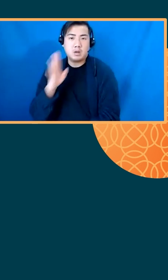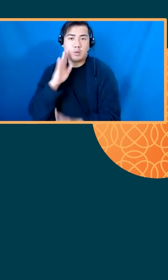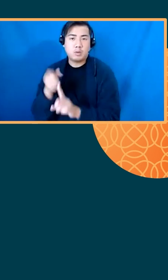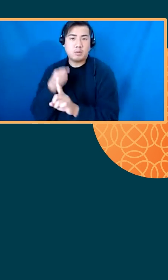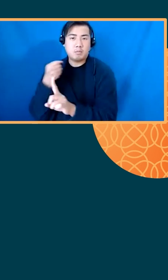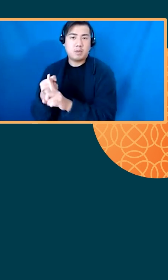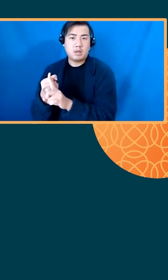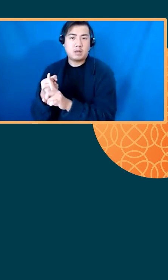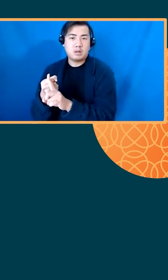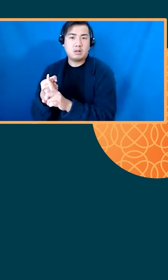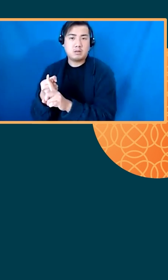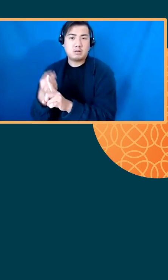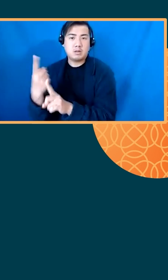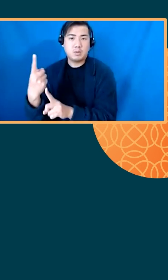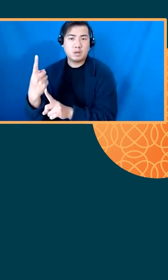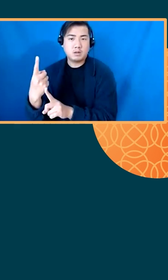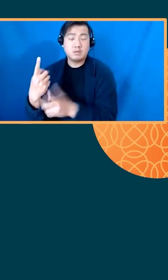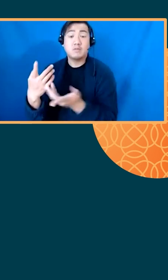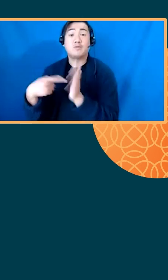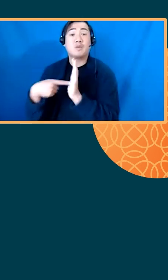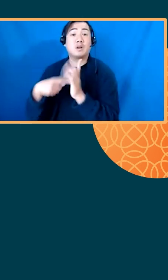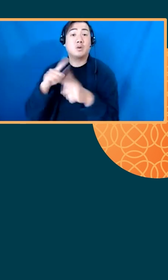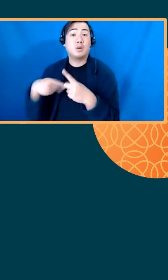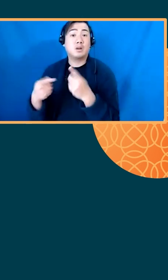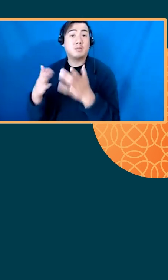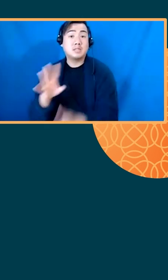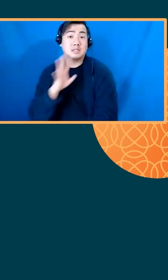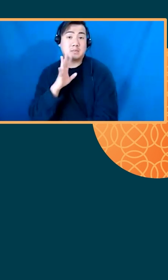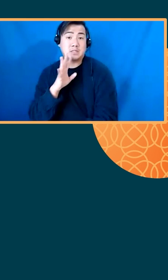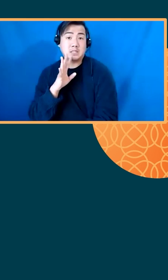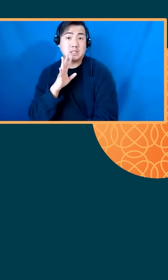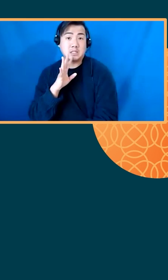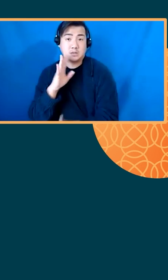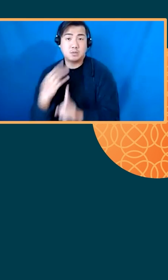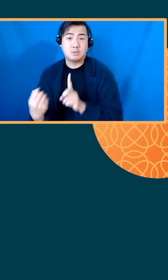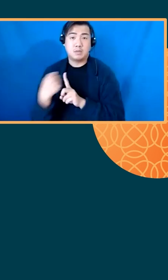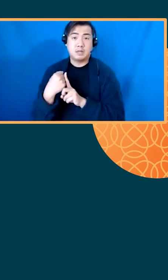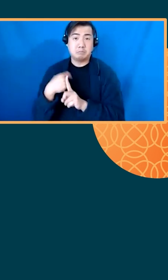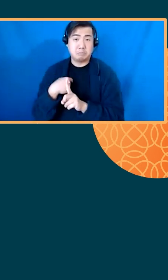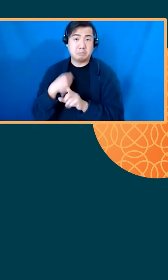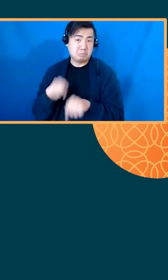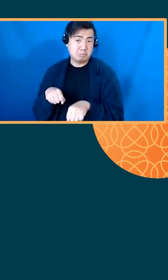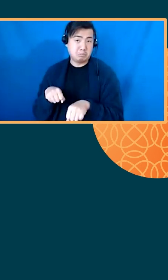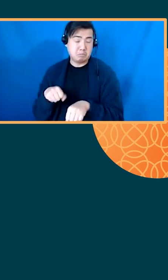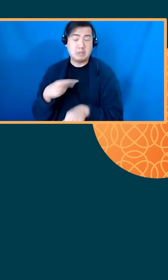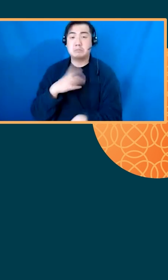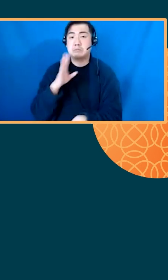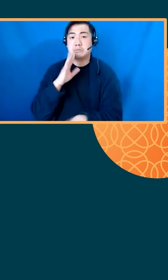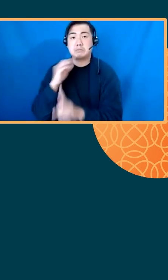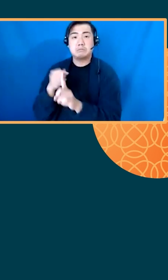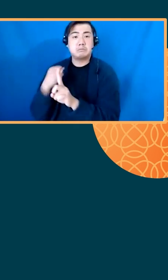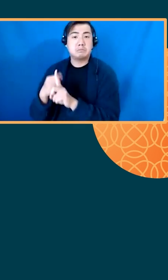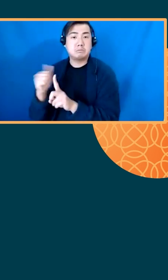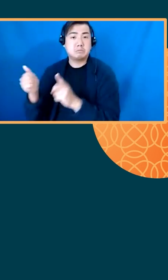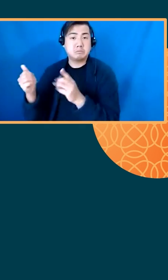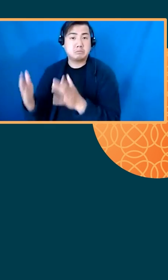both ways. Whoever's giving me a feedback and what I'm about to say, you know, I in my mind, I make